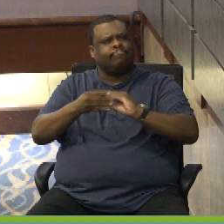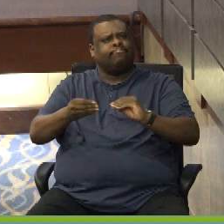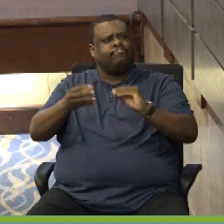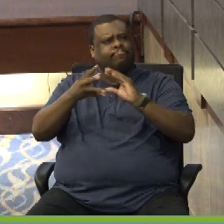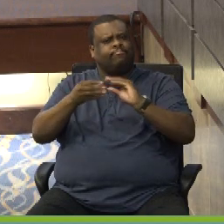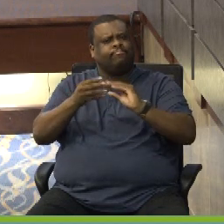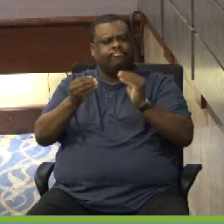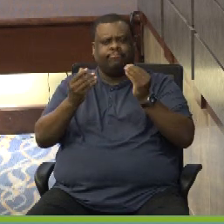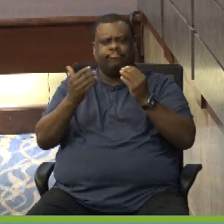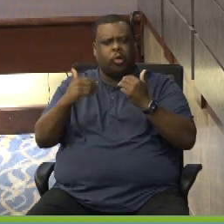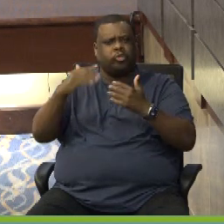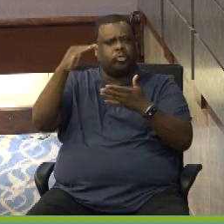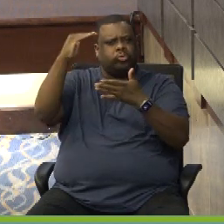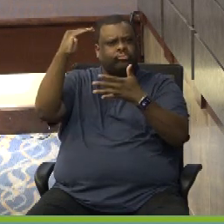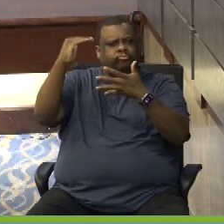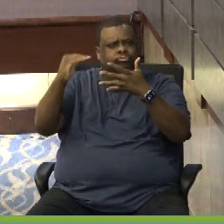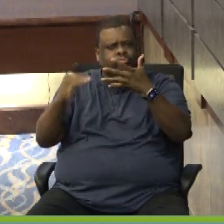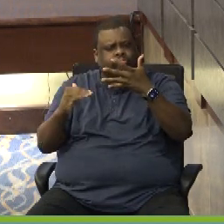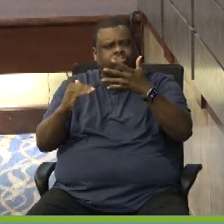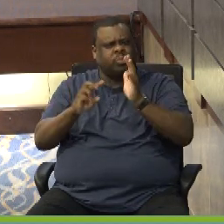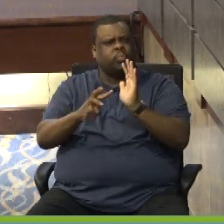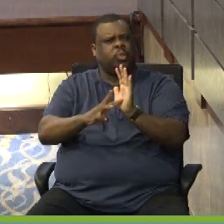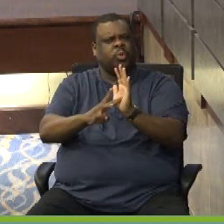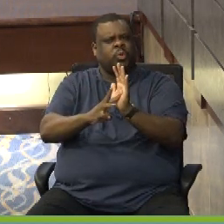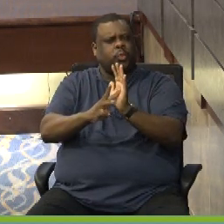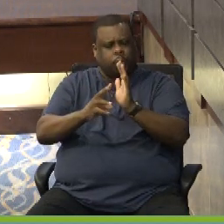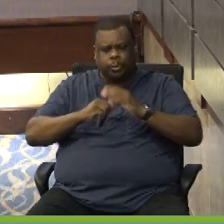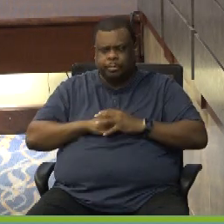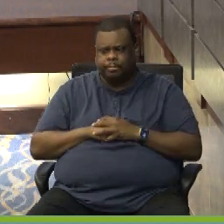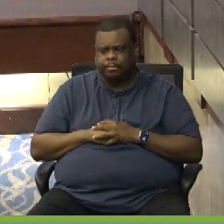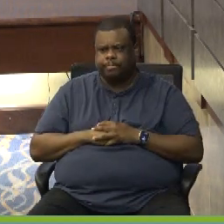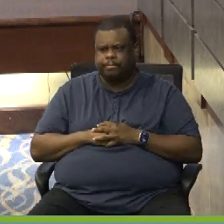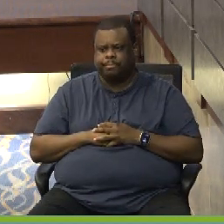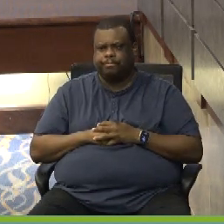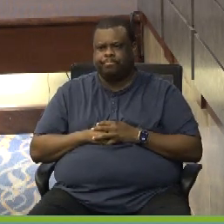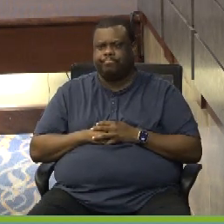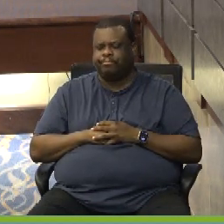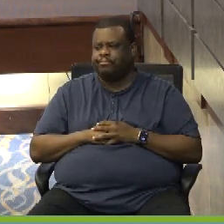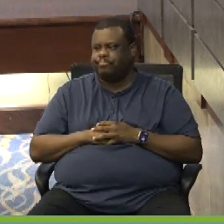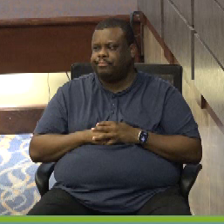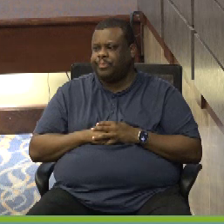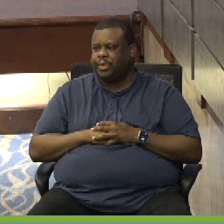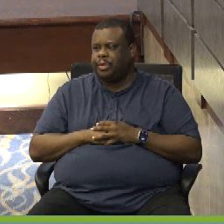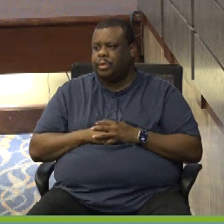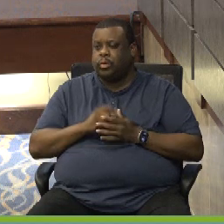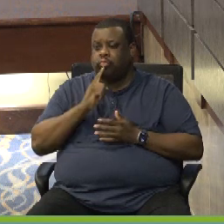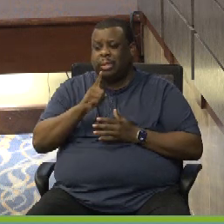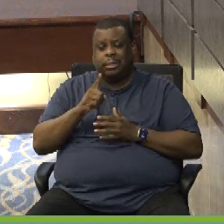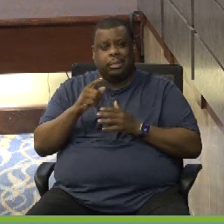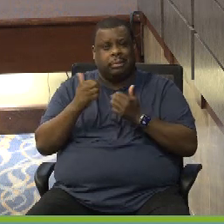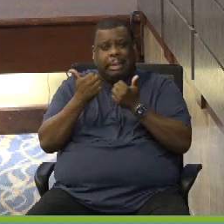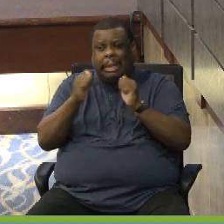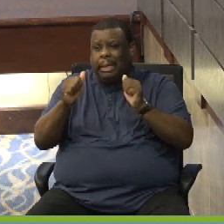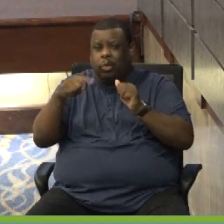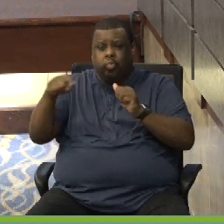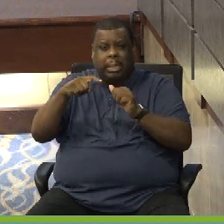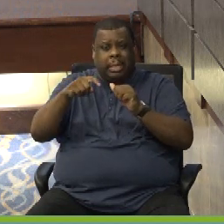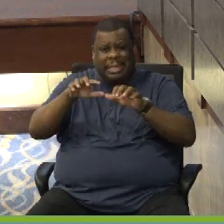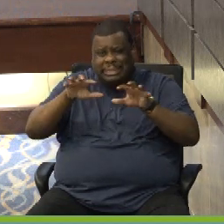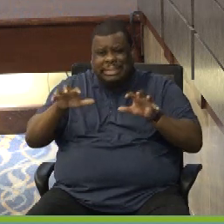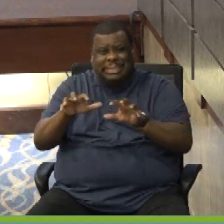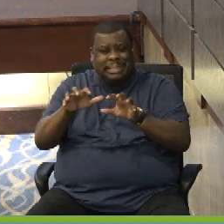everything that Waco has been and does and will continue to do is really for its people, right? For us, that was the